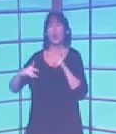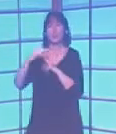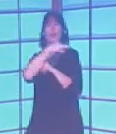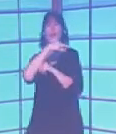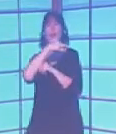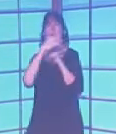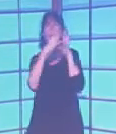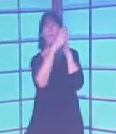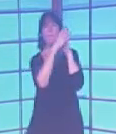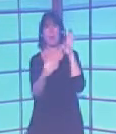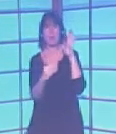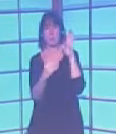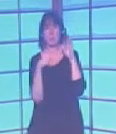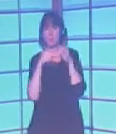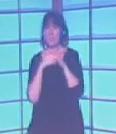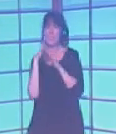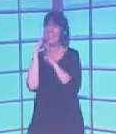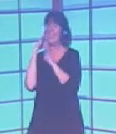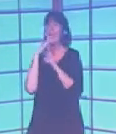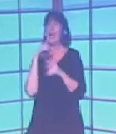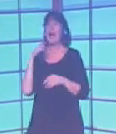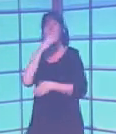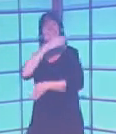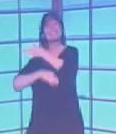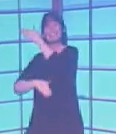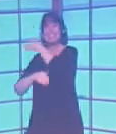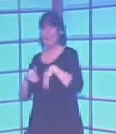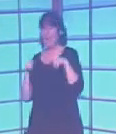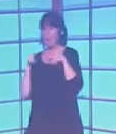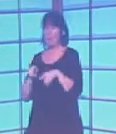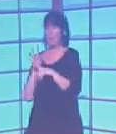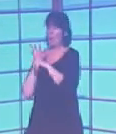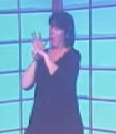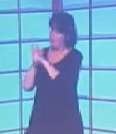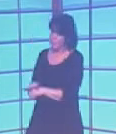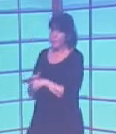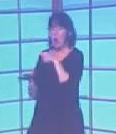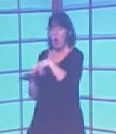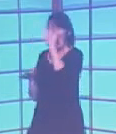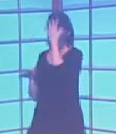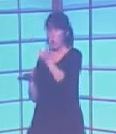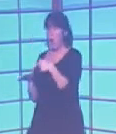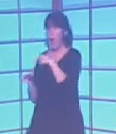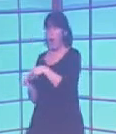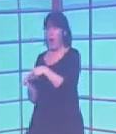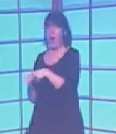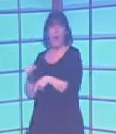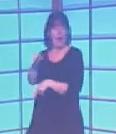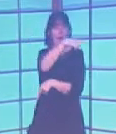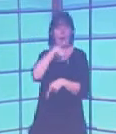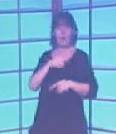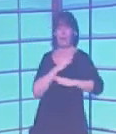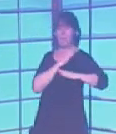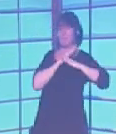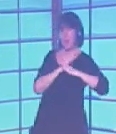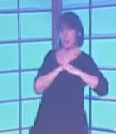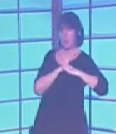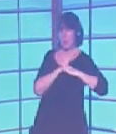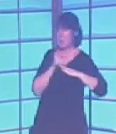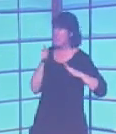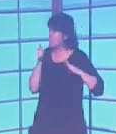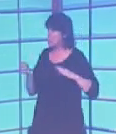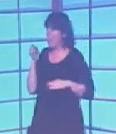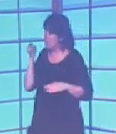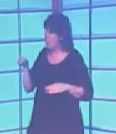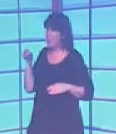disabled or excluded because of the existing barriers within our society. For example, there being no lift access. Level Playing Field